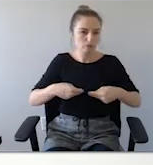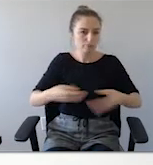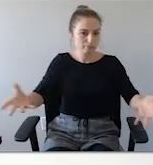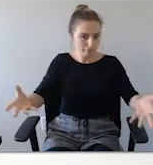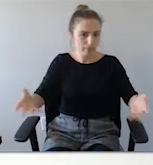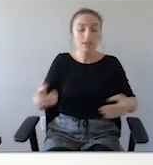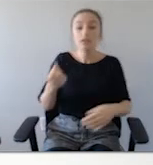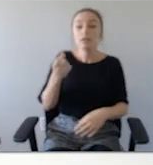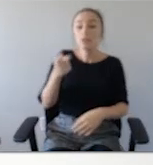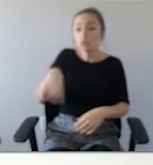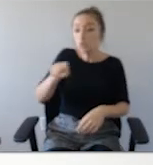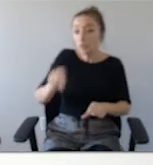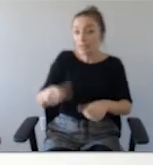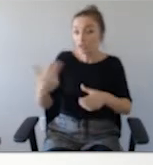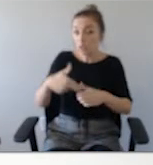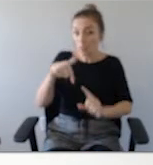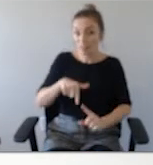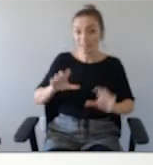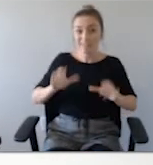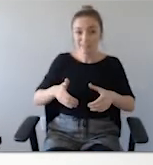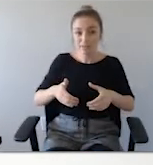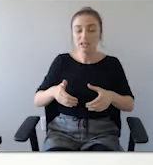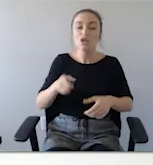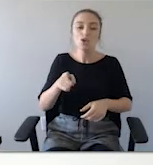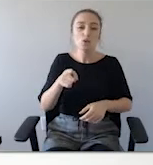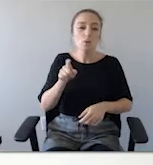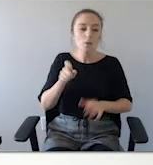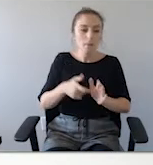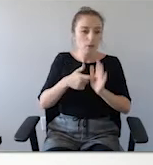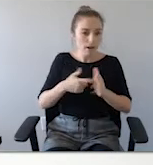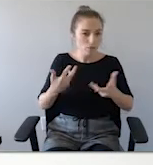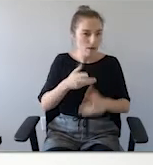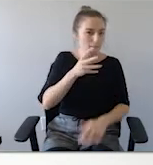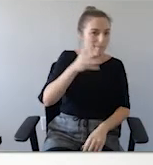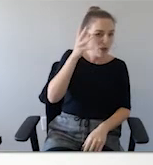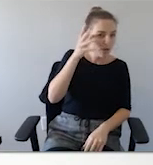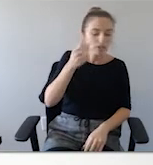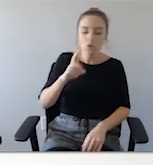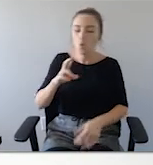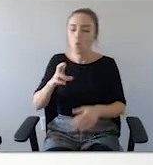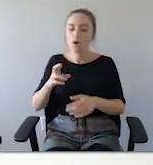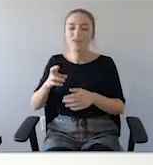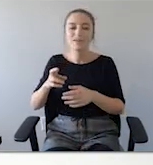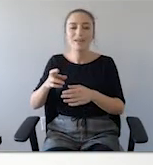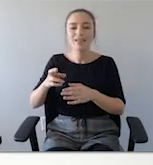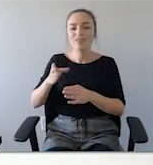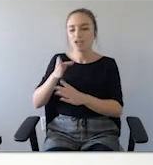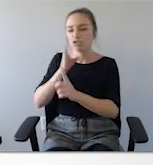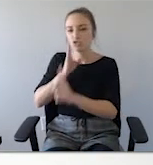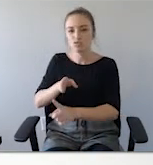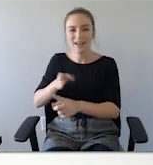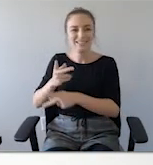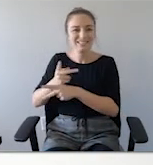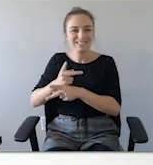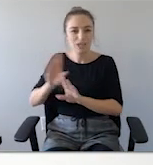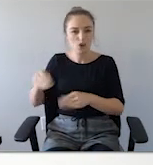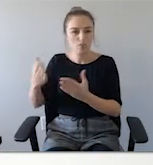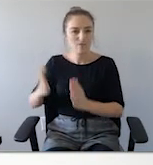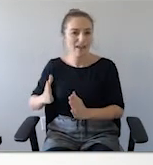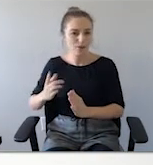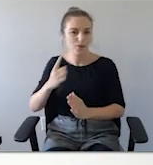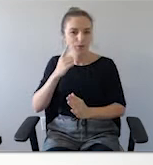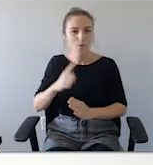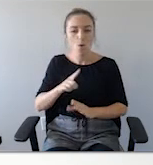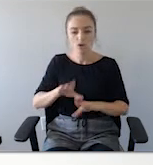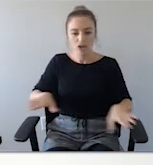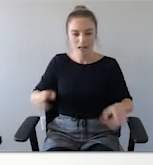parent or the direct care provider of a person, child, adult, doesn't matter, with a developmental disability, or